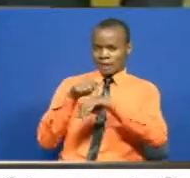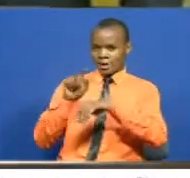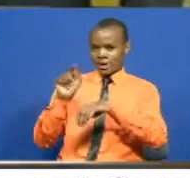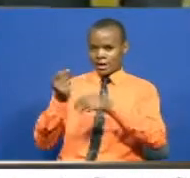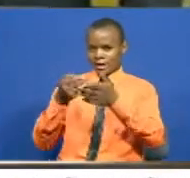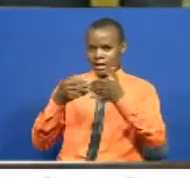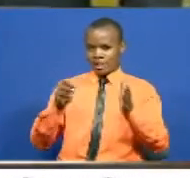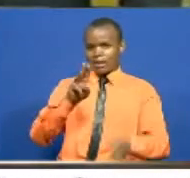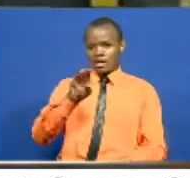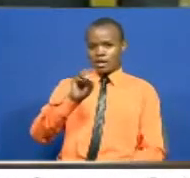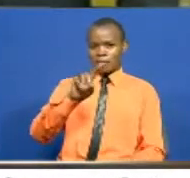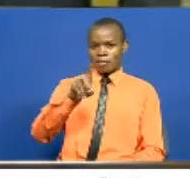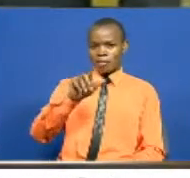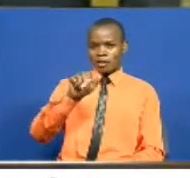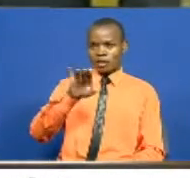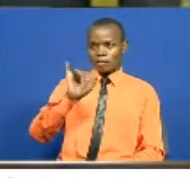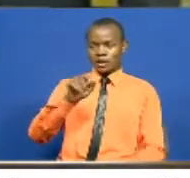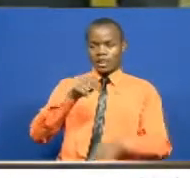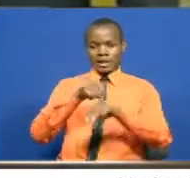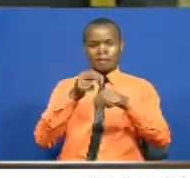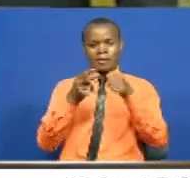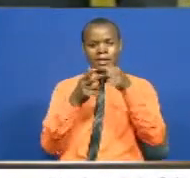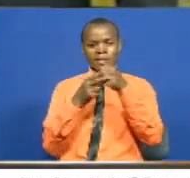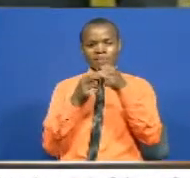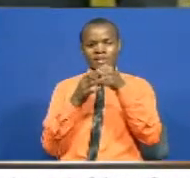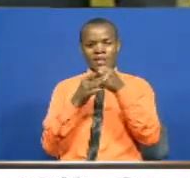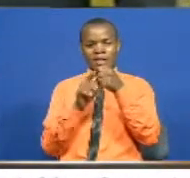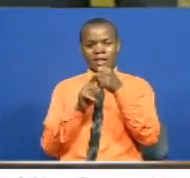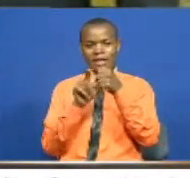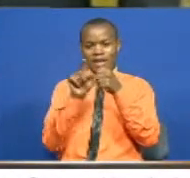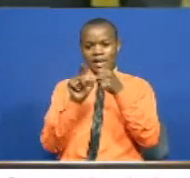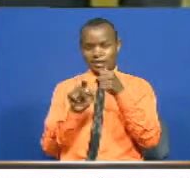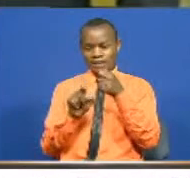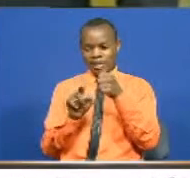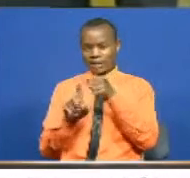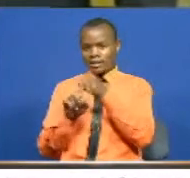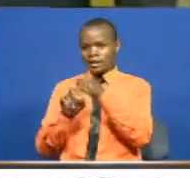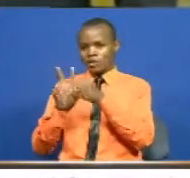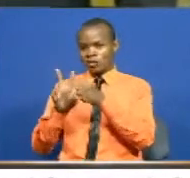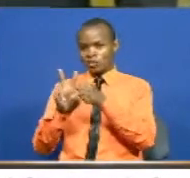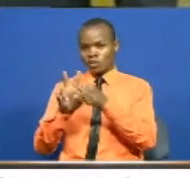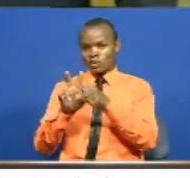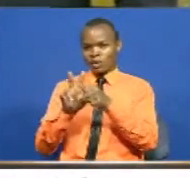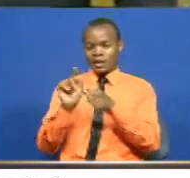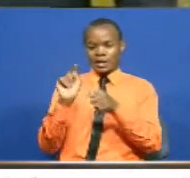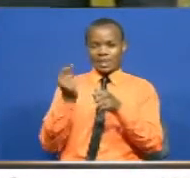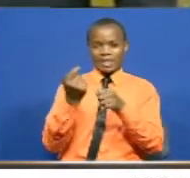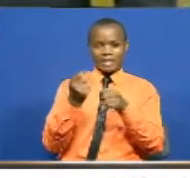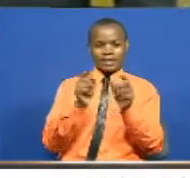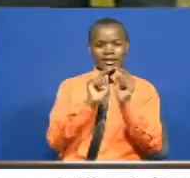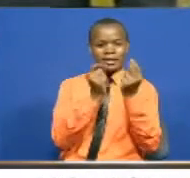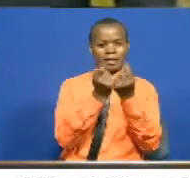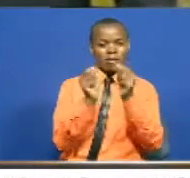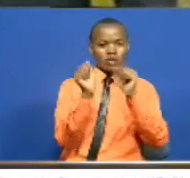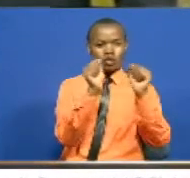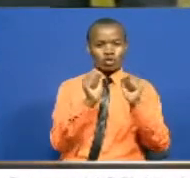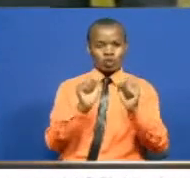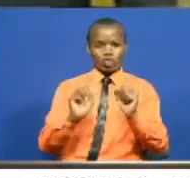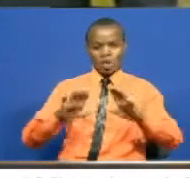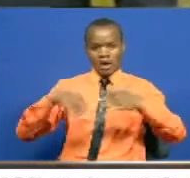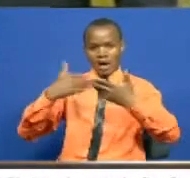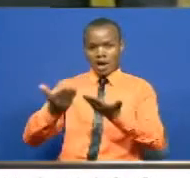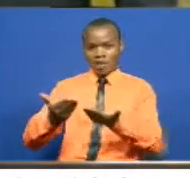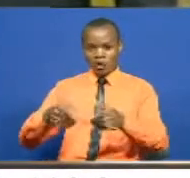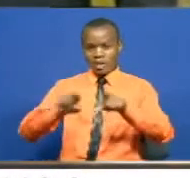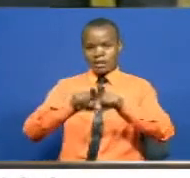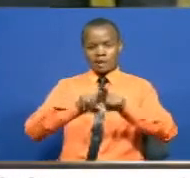Mozambique, 79-62 was the result. How strong did you find the Kenyan team to be, and how would